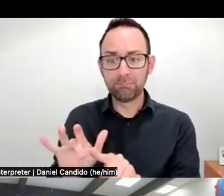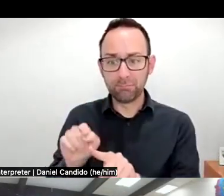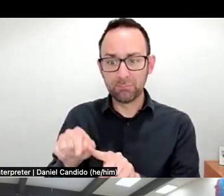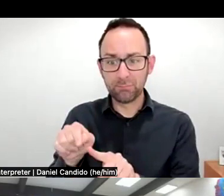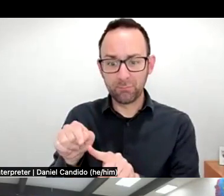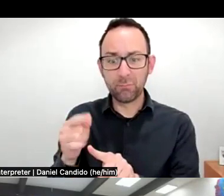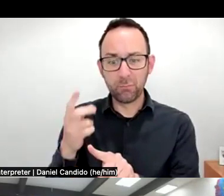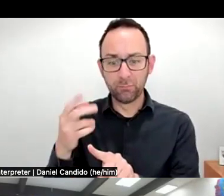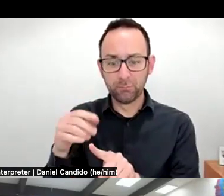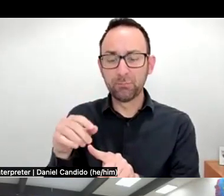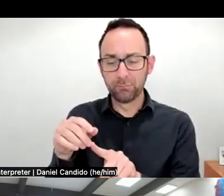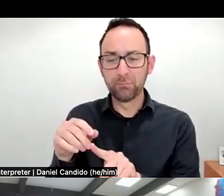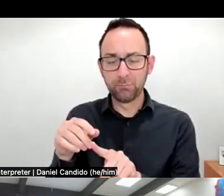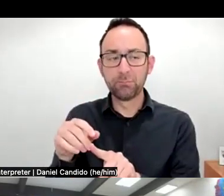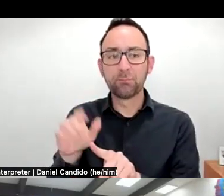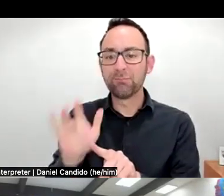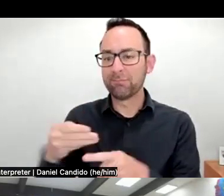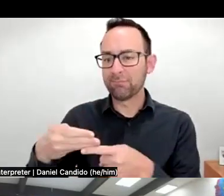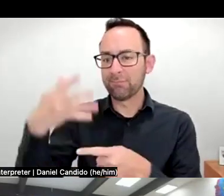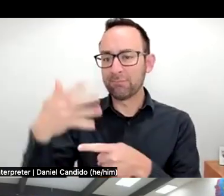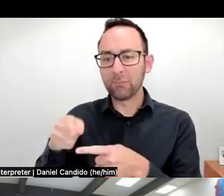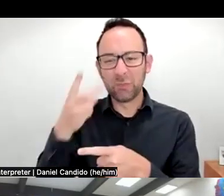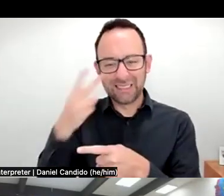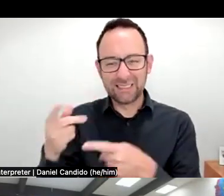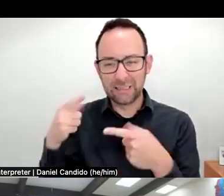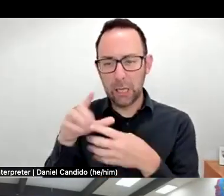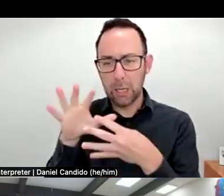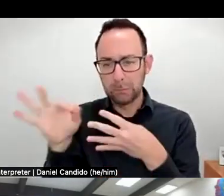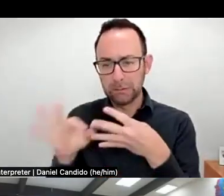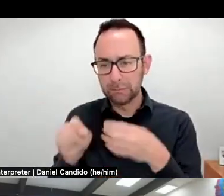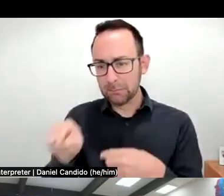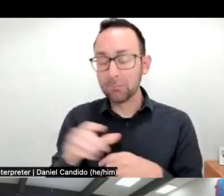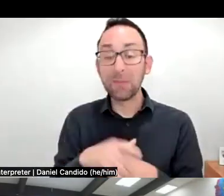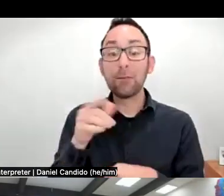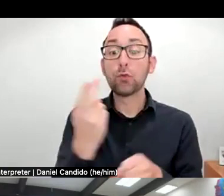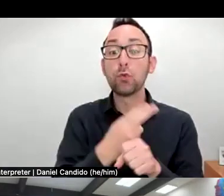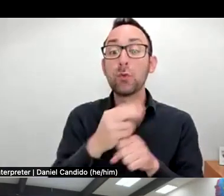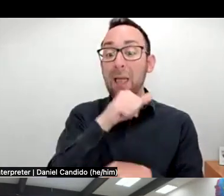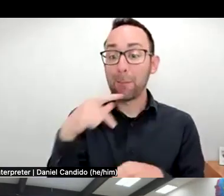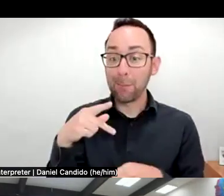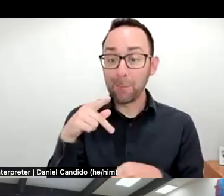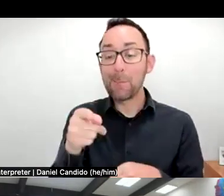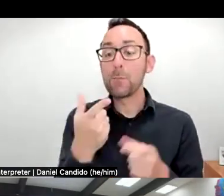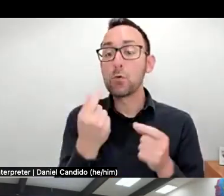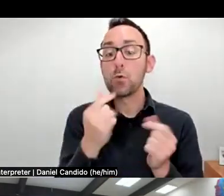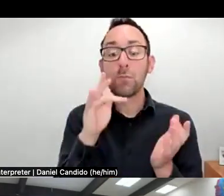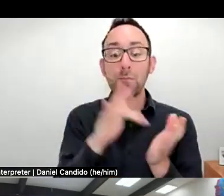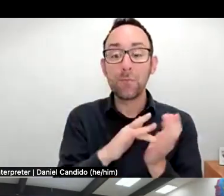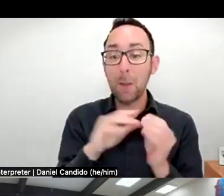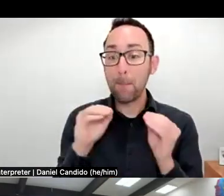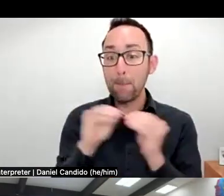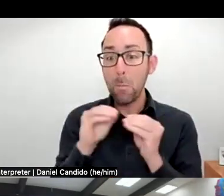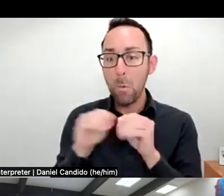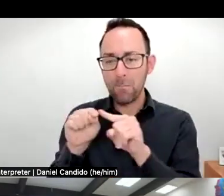a globe icon. If you are joining via the Zoom smartphone app, select your language by clicking More or the three dots